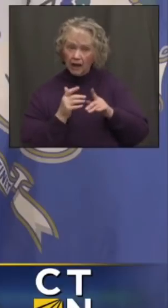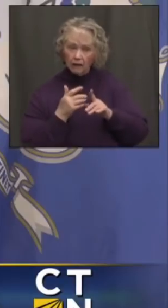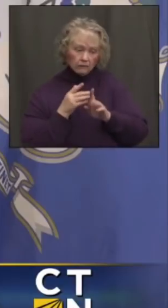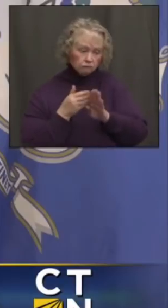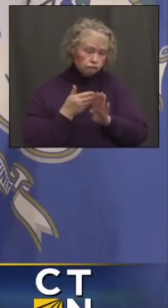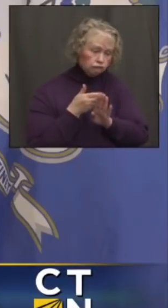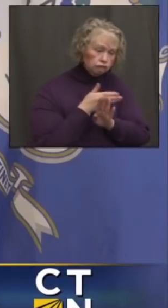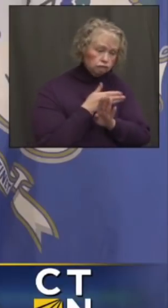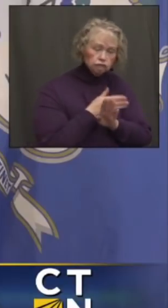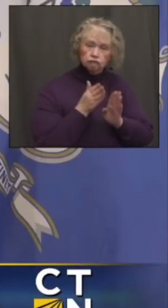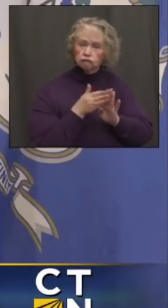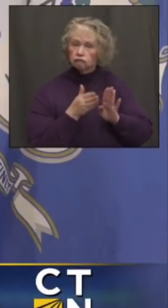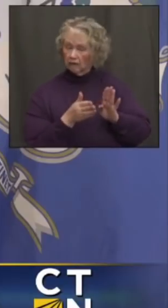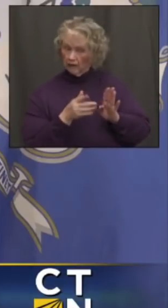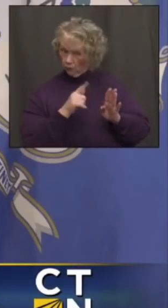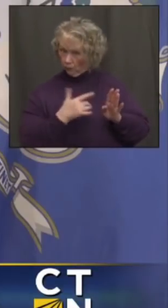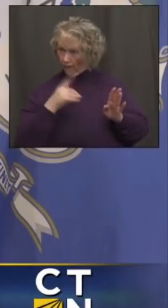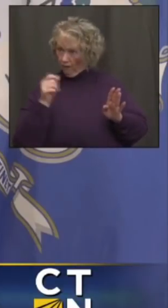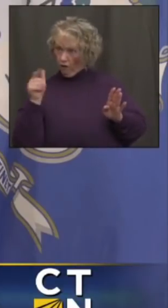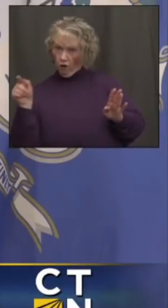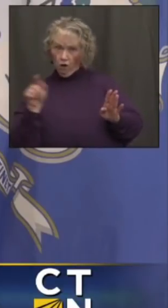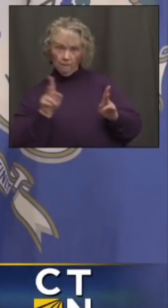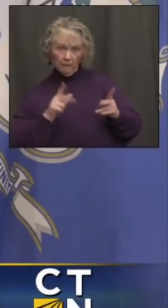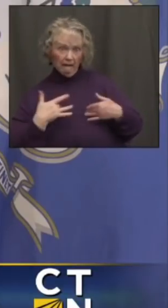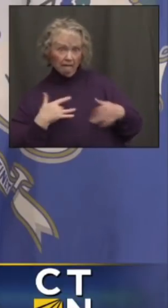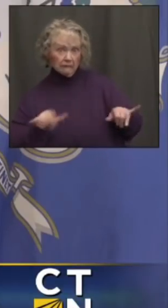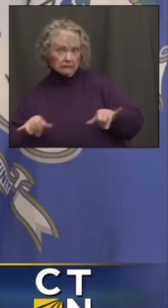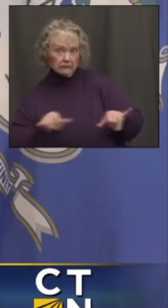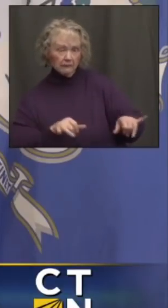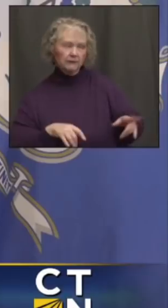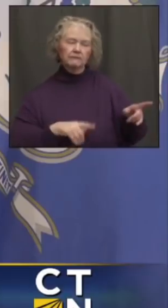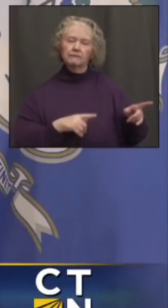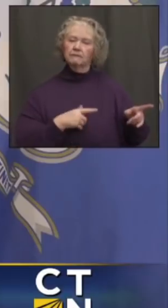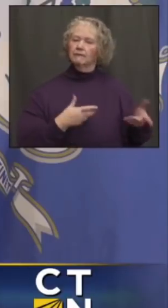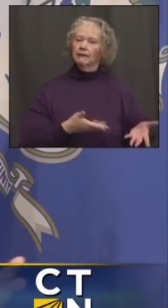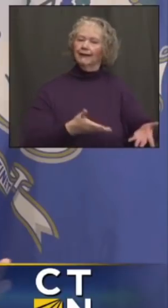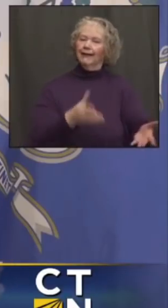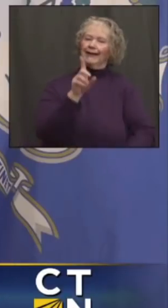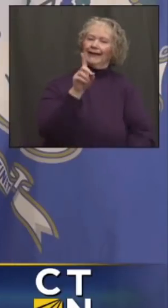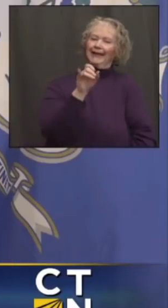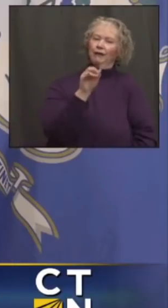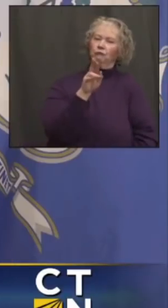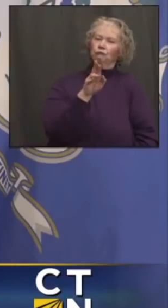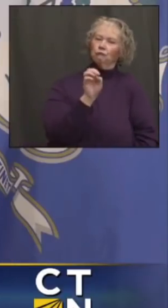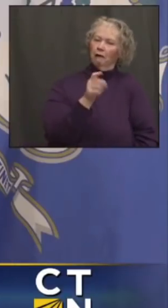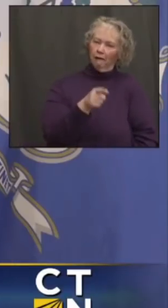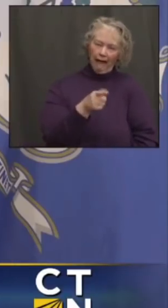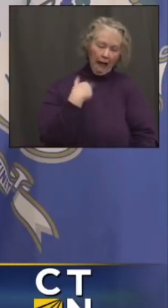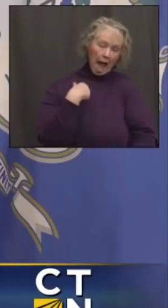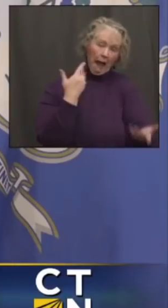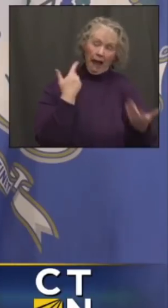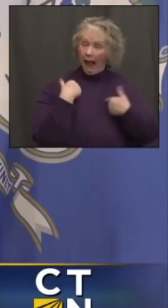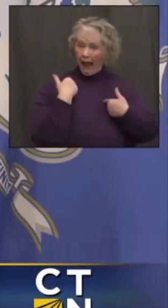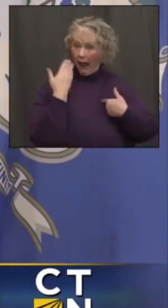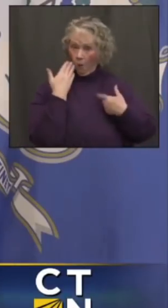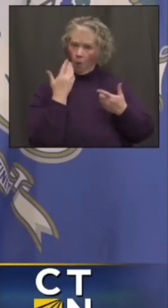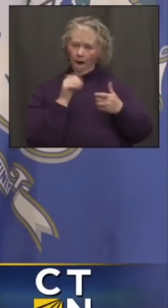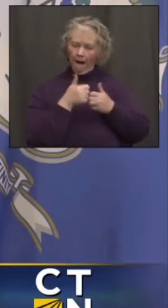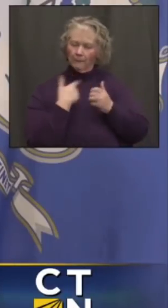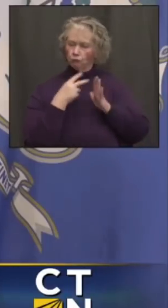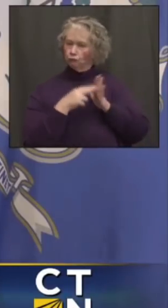strain. You said it appears that it came from community spread. Can you guys elaborate more on that? How do you know that? Have you